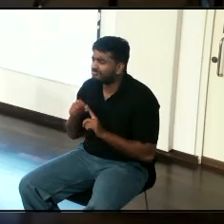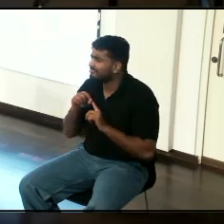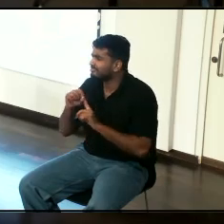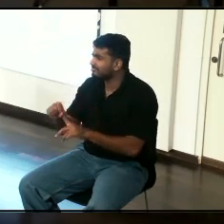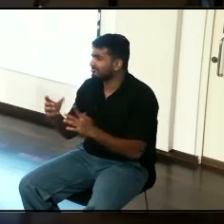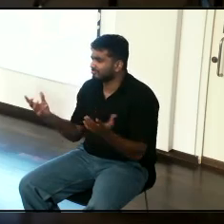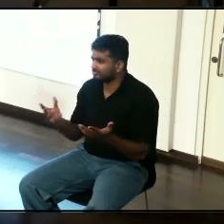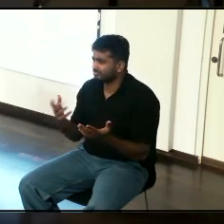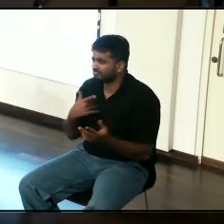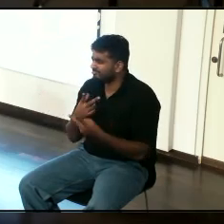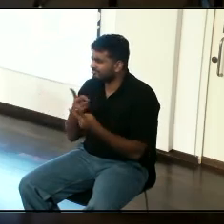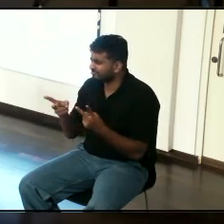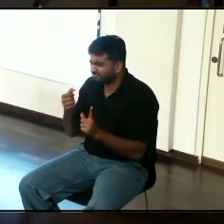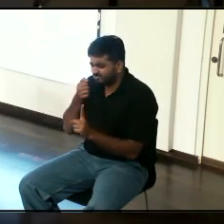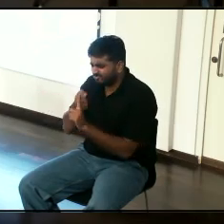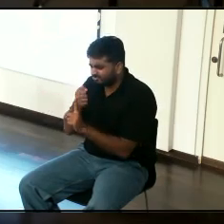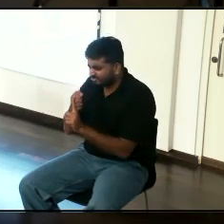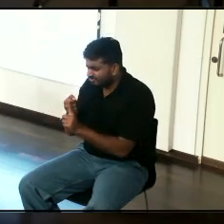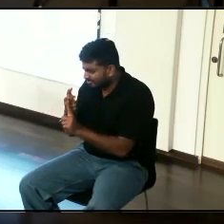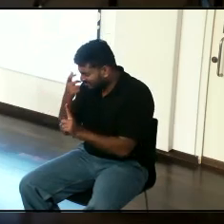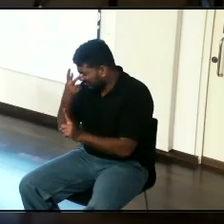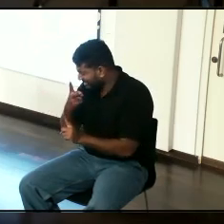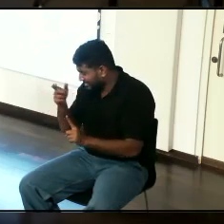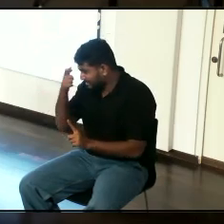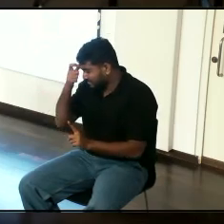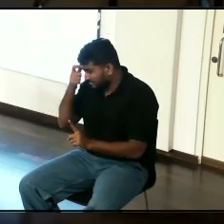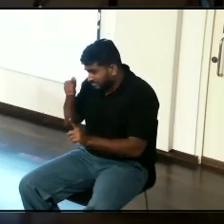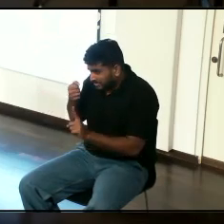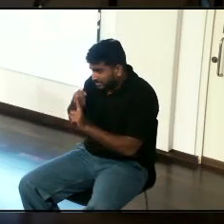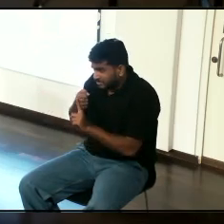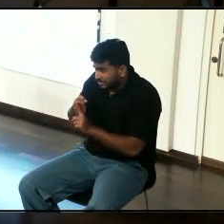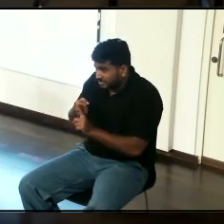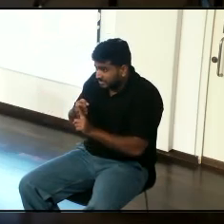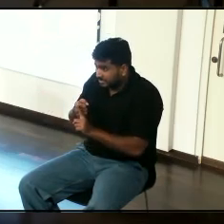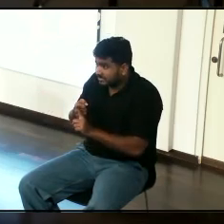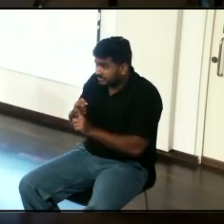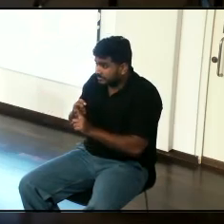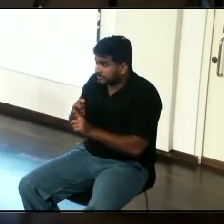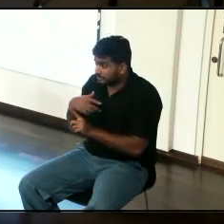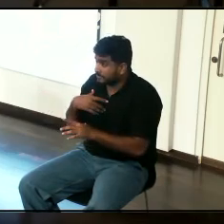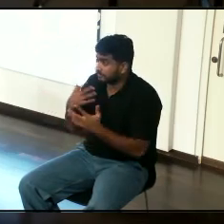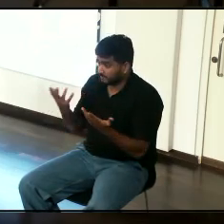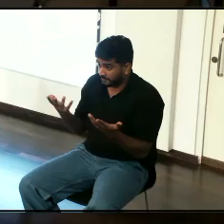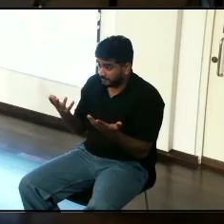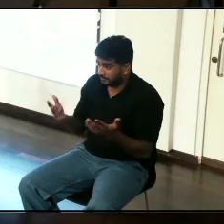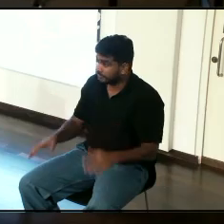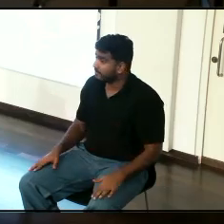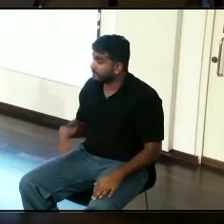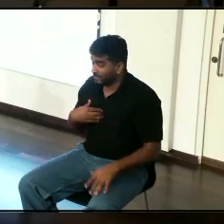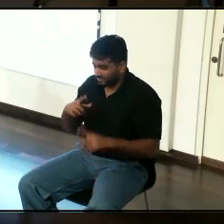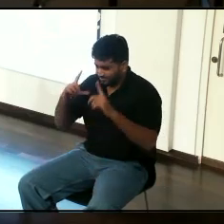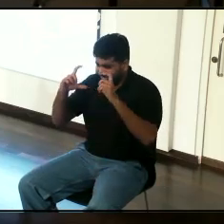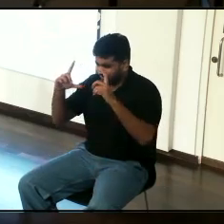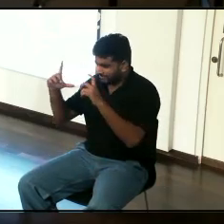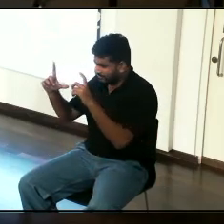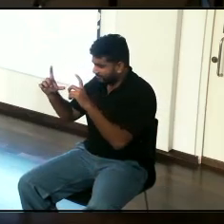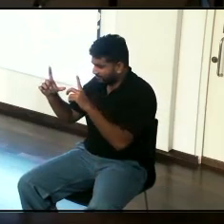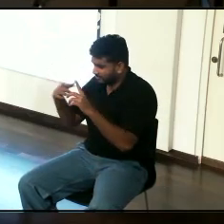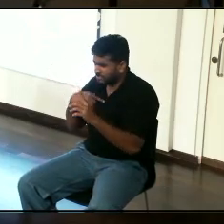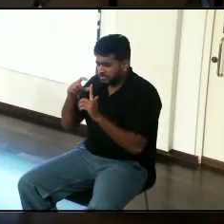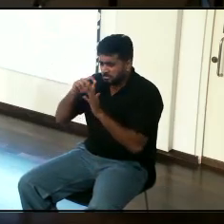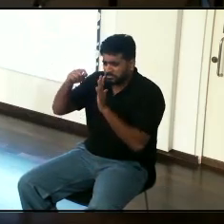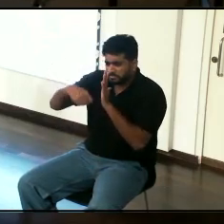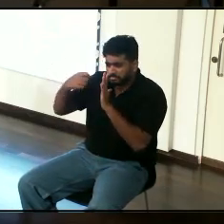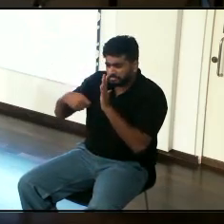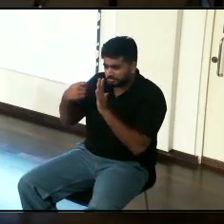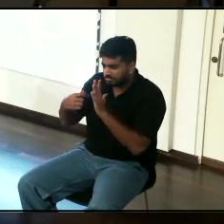of challenges did you come across when you had to photograph for the project and